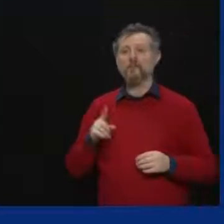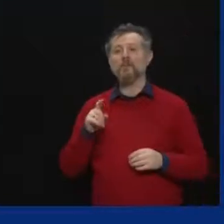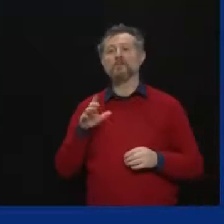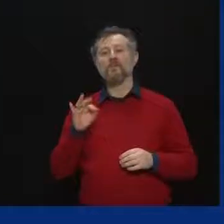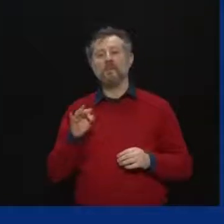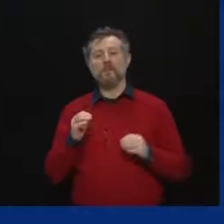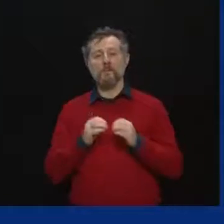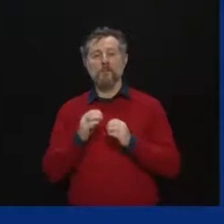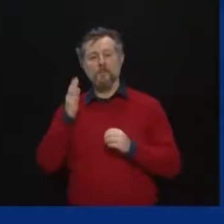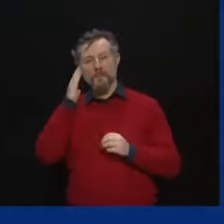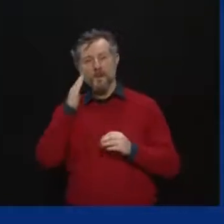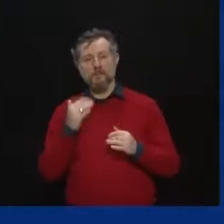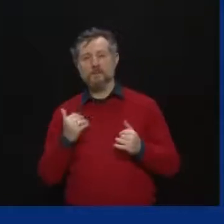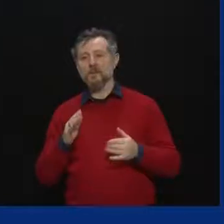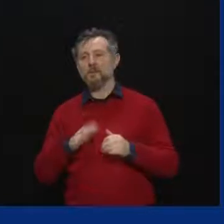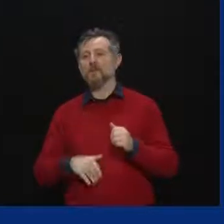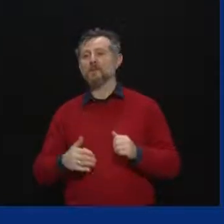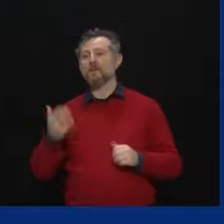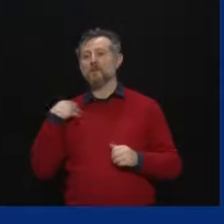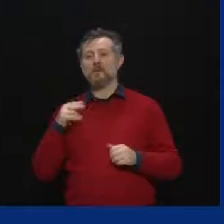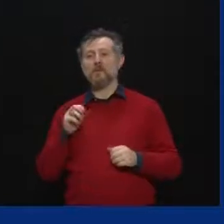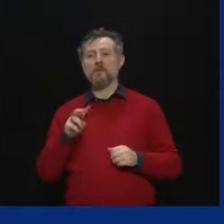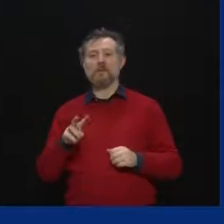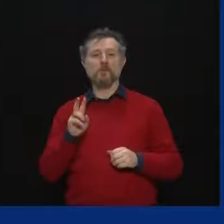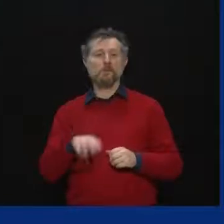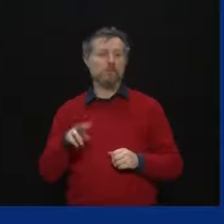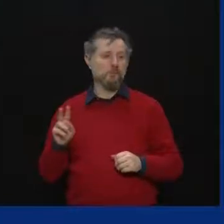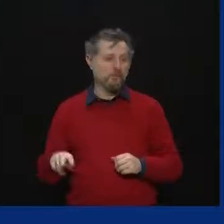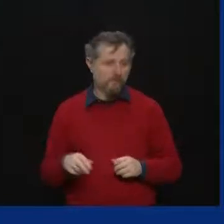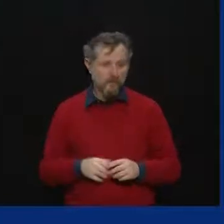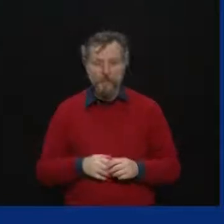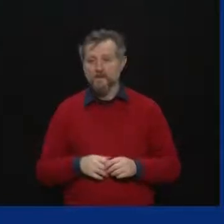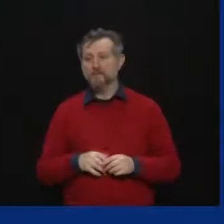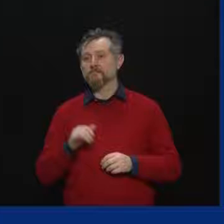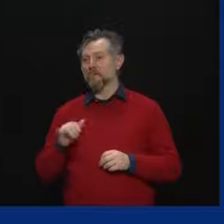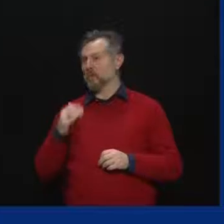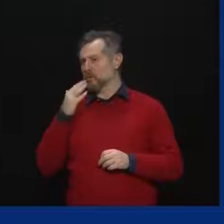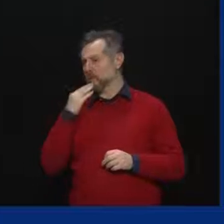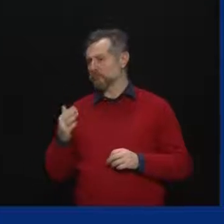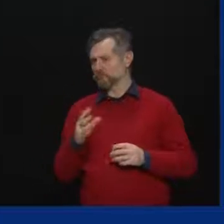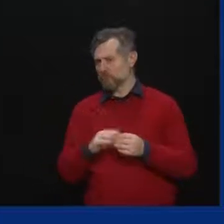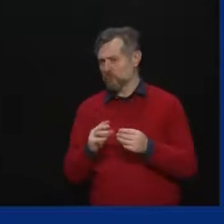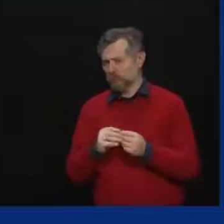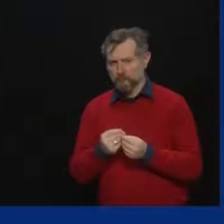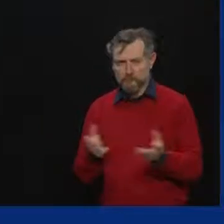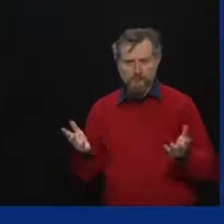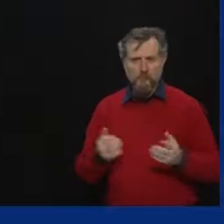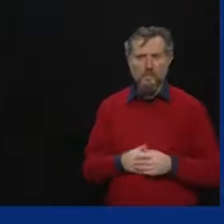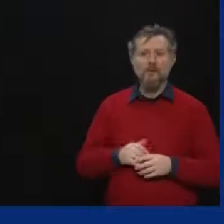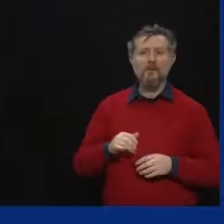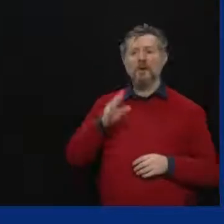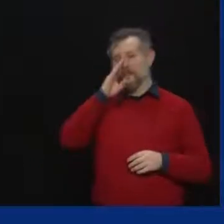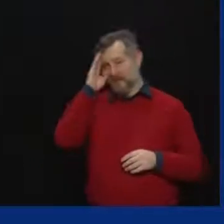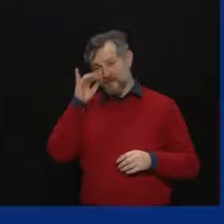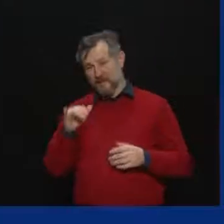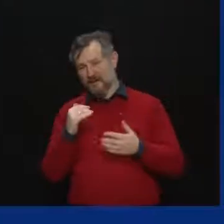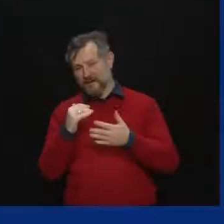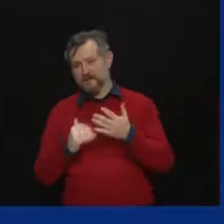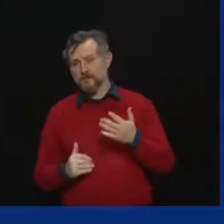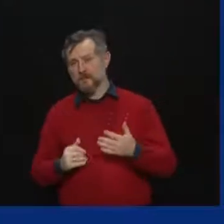November 22nd. And so that is a good dynamic, and our hospitals that are on this list have gone